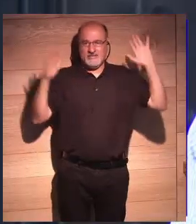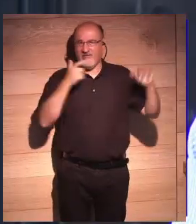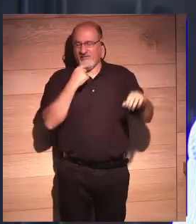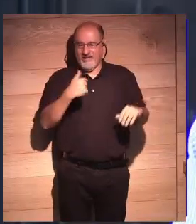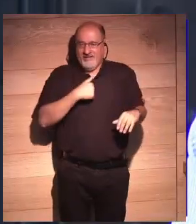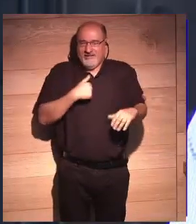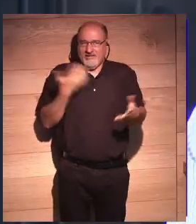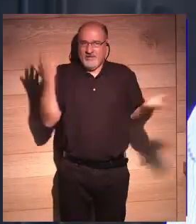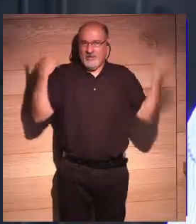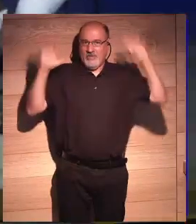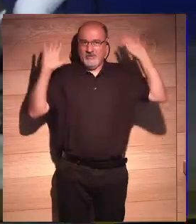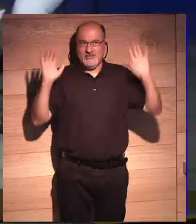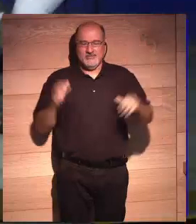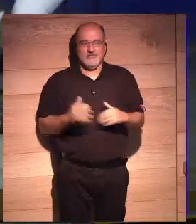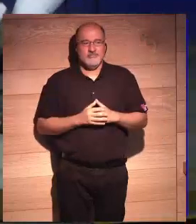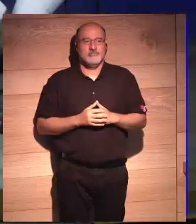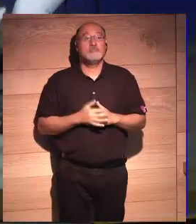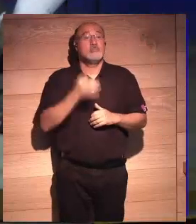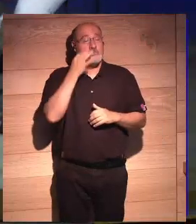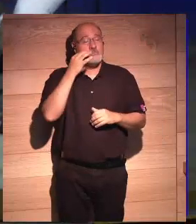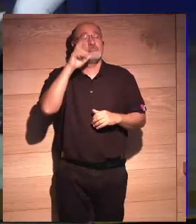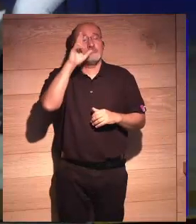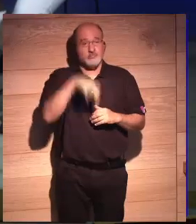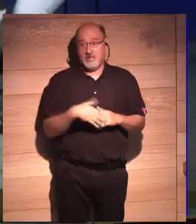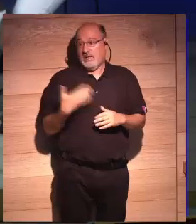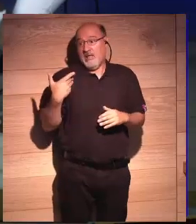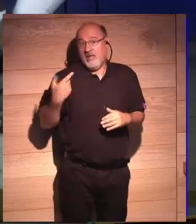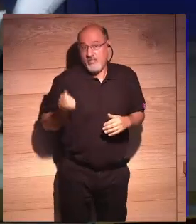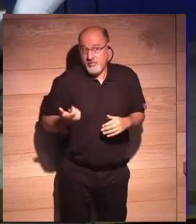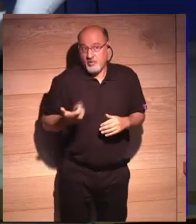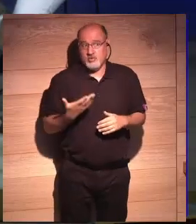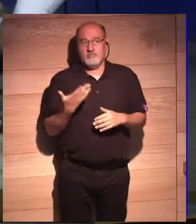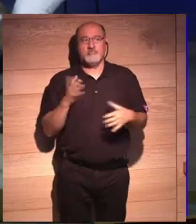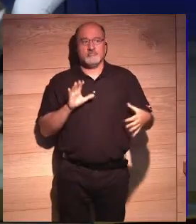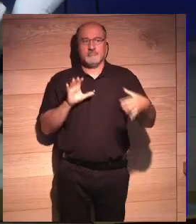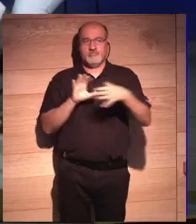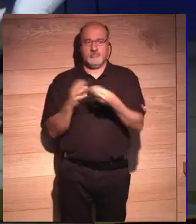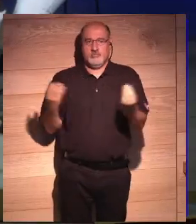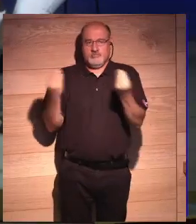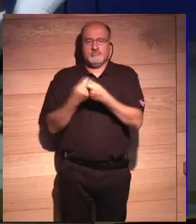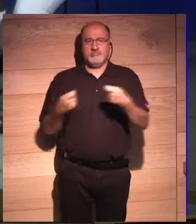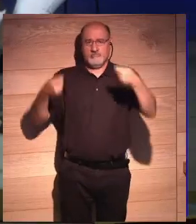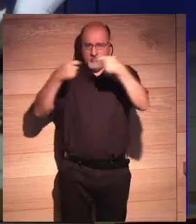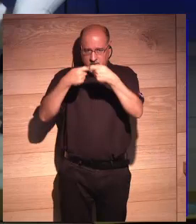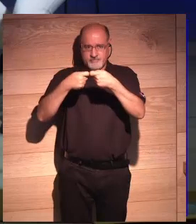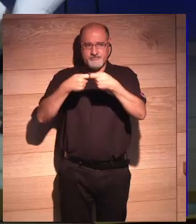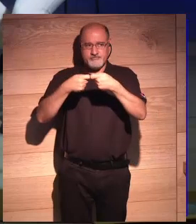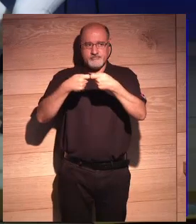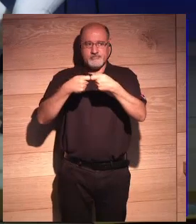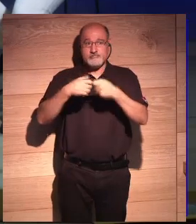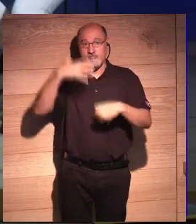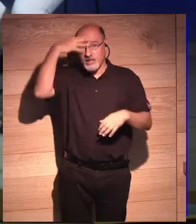just answer something that does not answer your question. But anyway, I'll try to